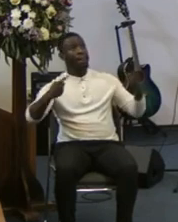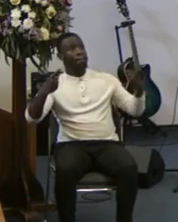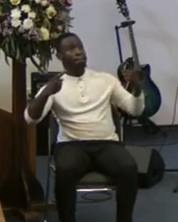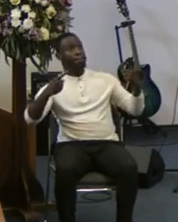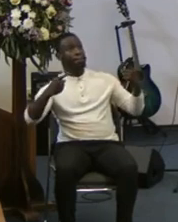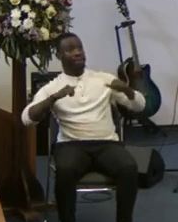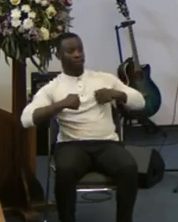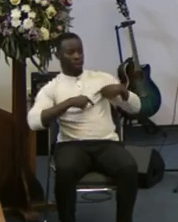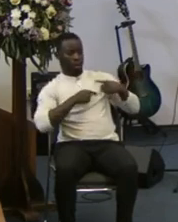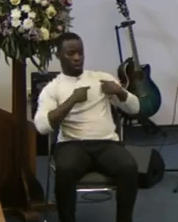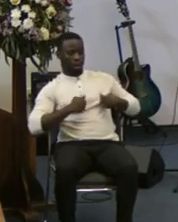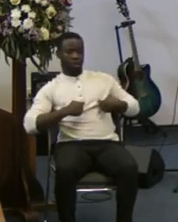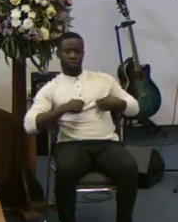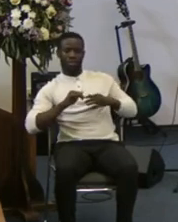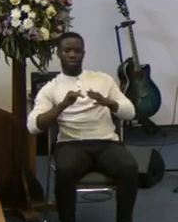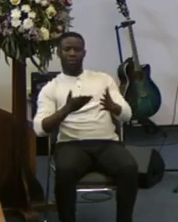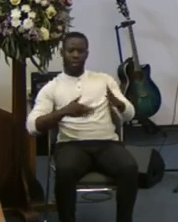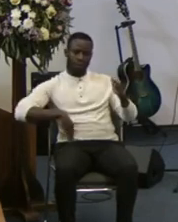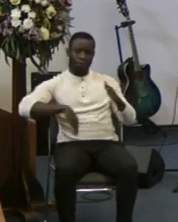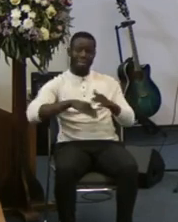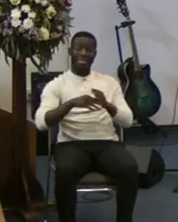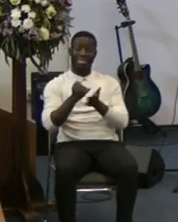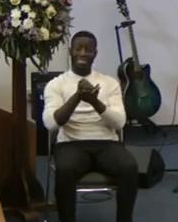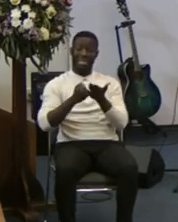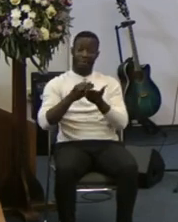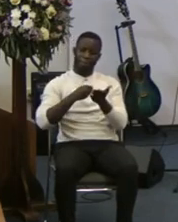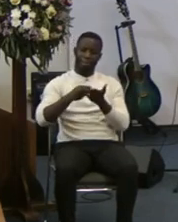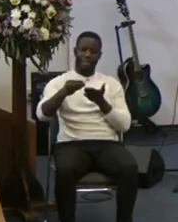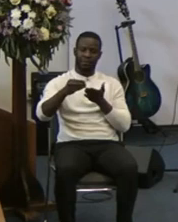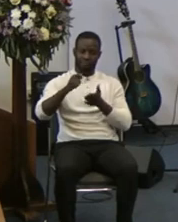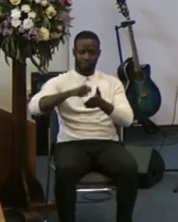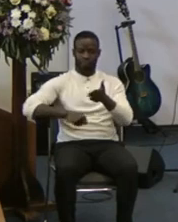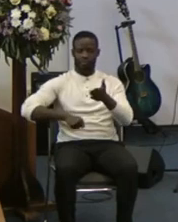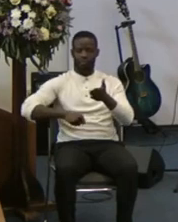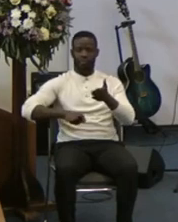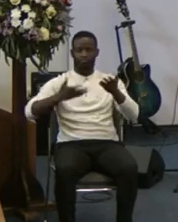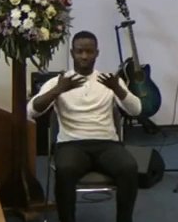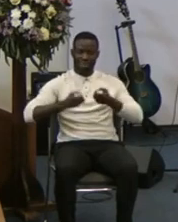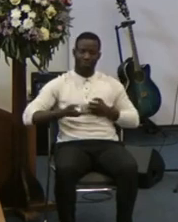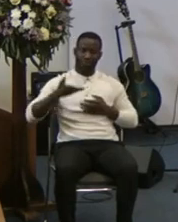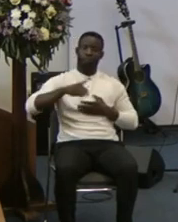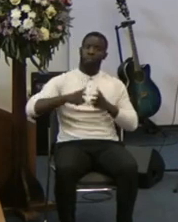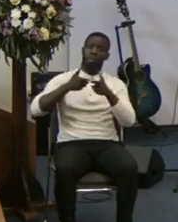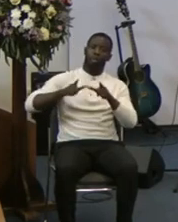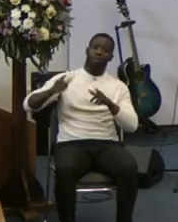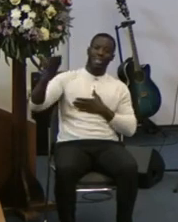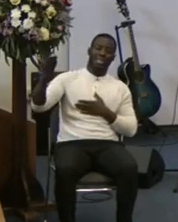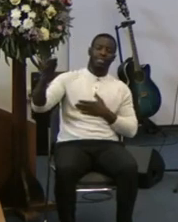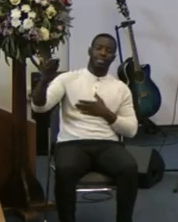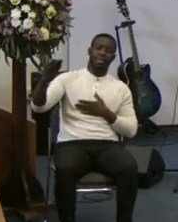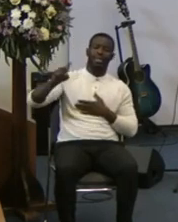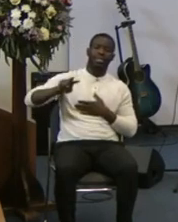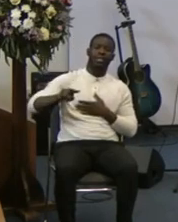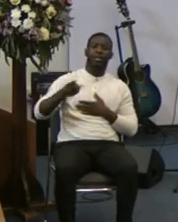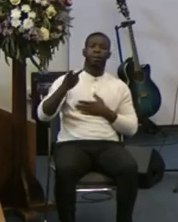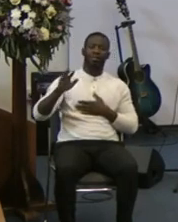hard service has been completed, that her sin has been paid for, that she has received from the Lord's hand double